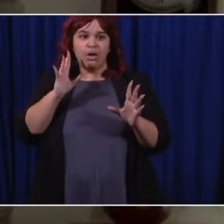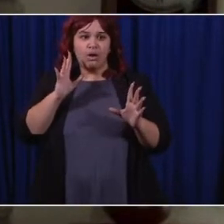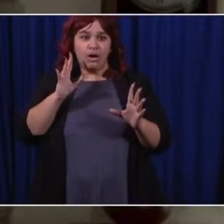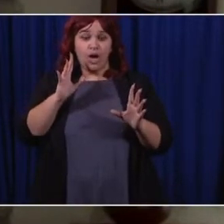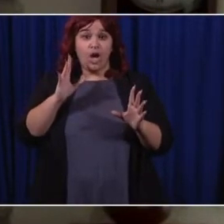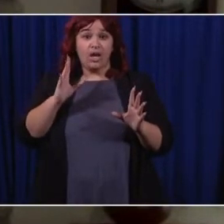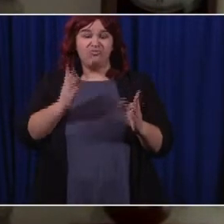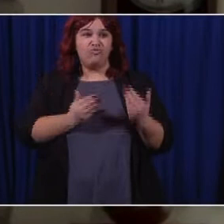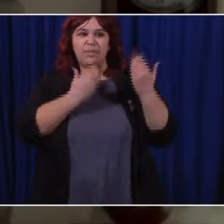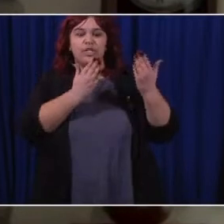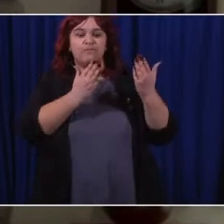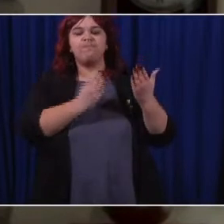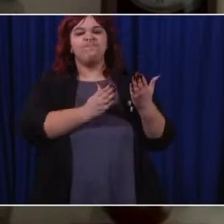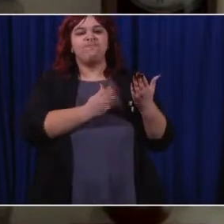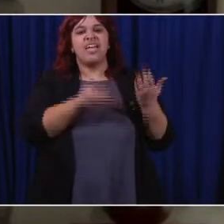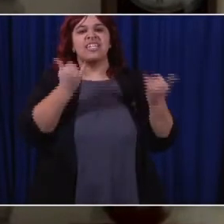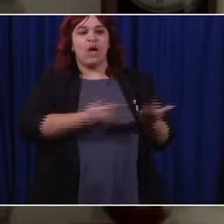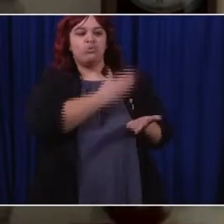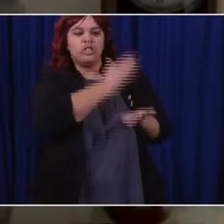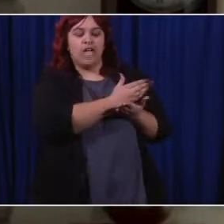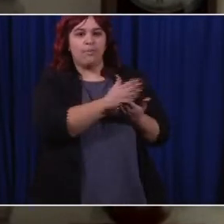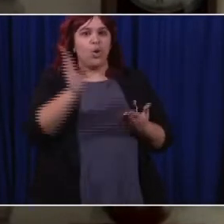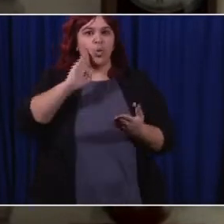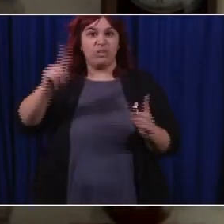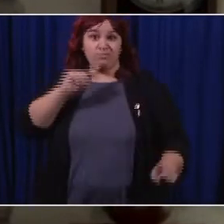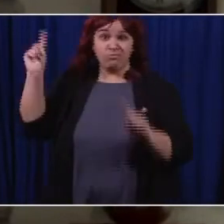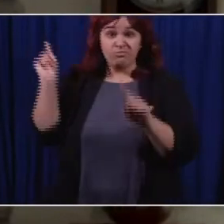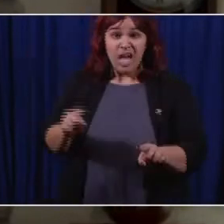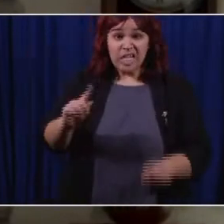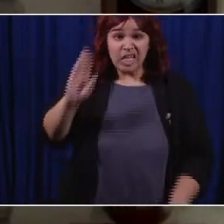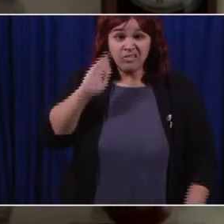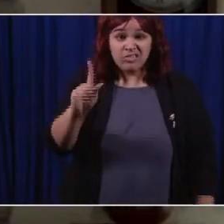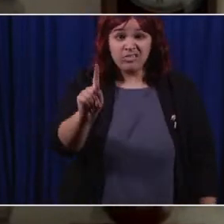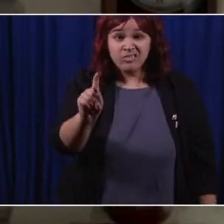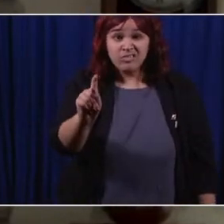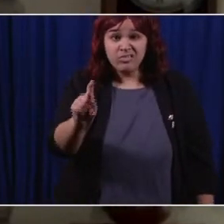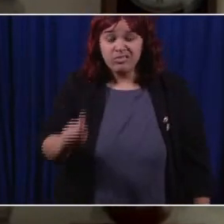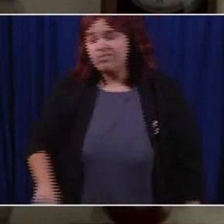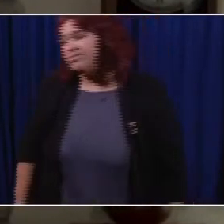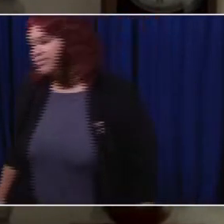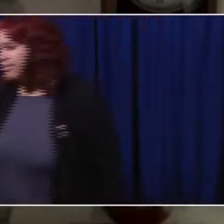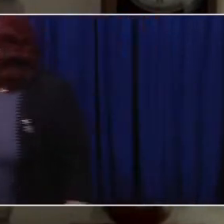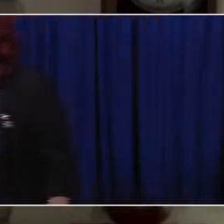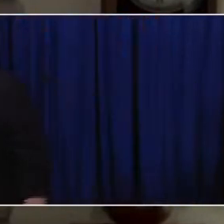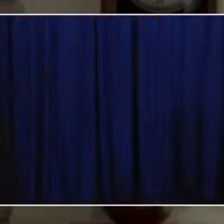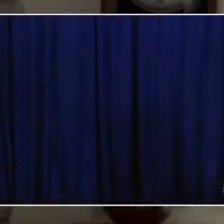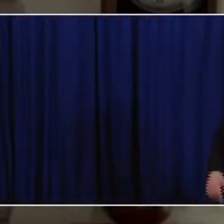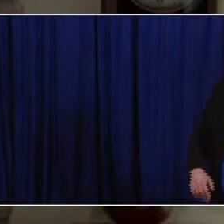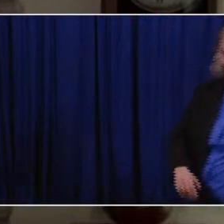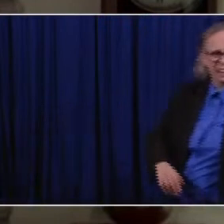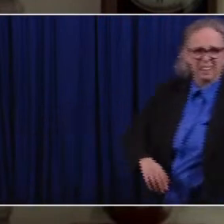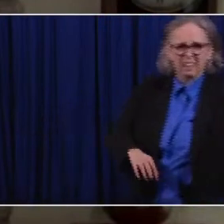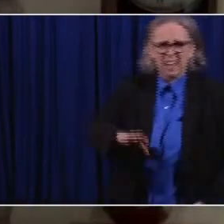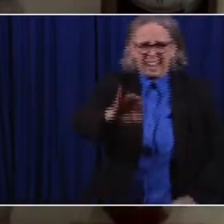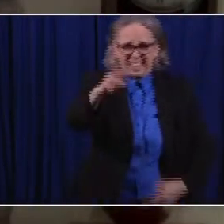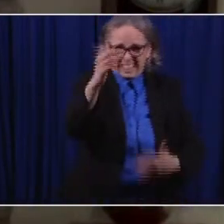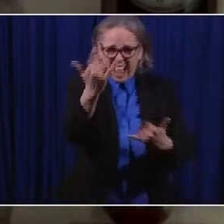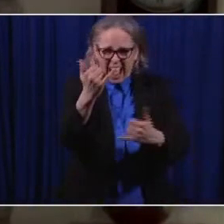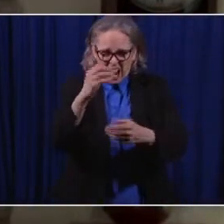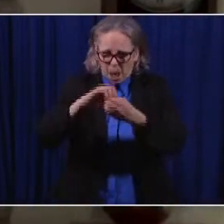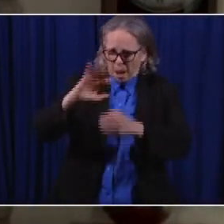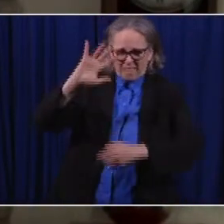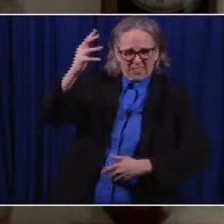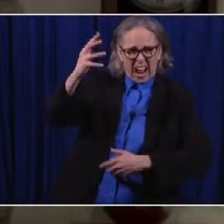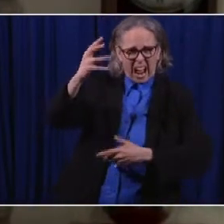Well, we are high. Look, there's no doubt. We've said this, press conference after press conference. We're exceedingly